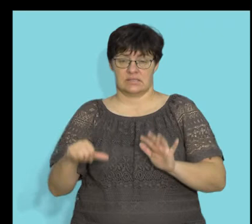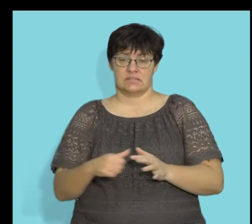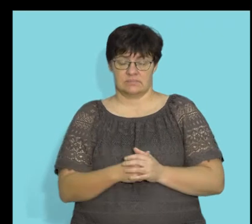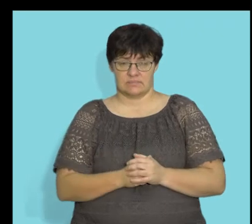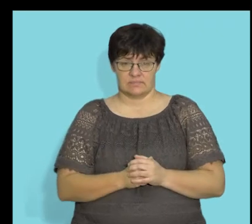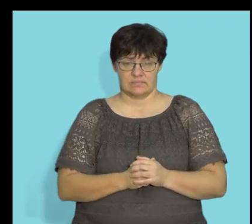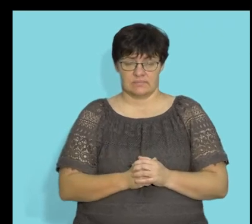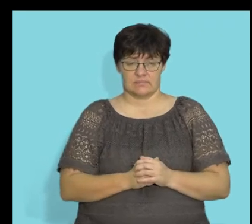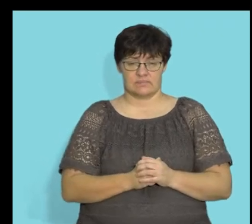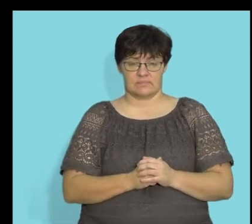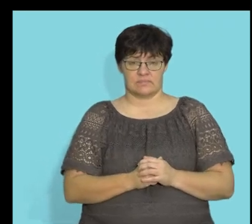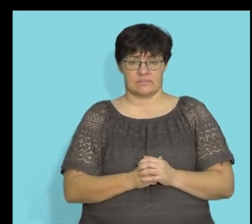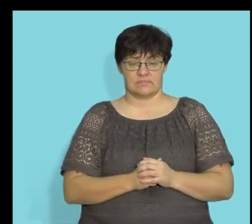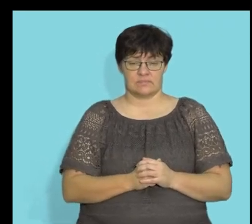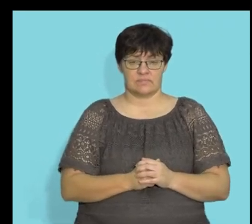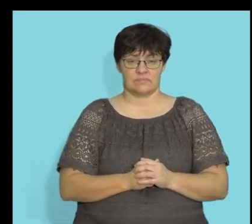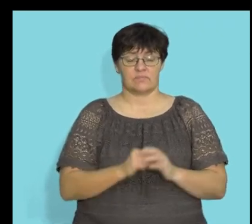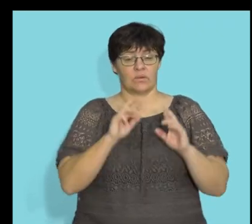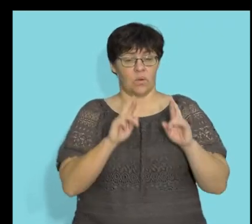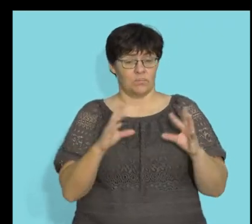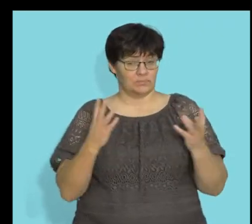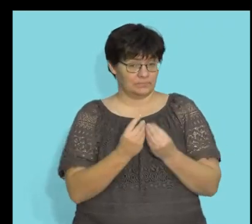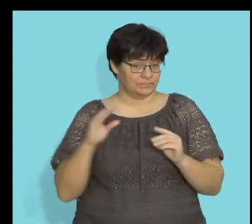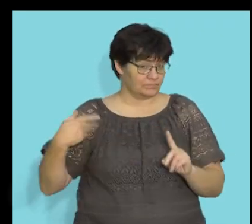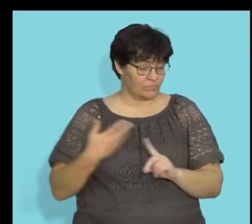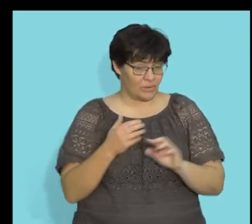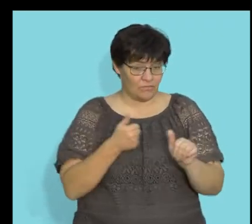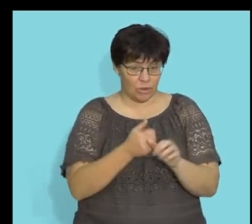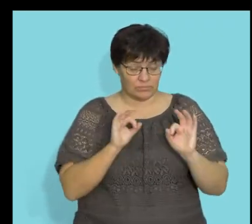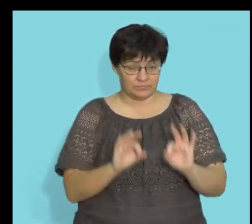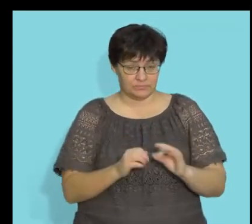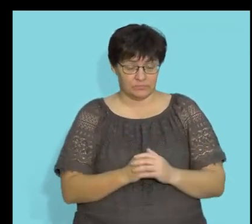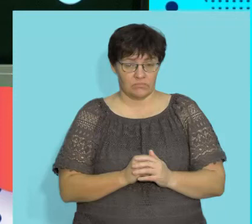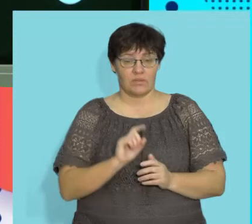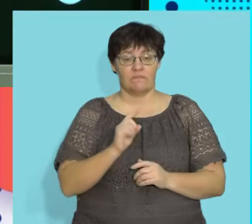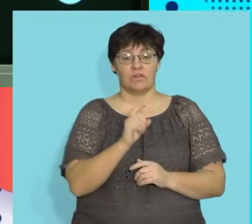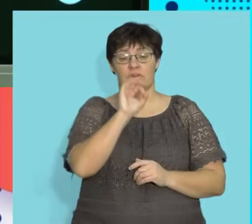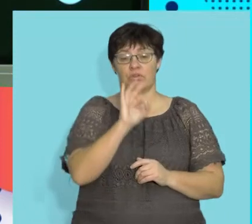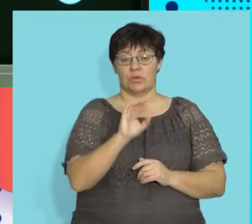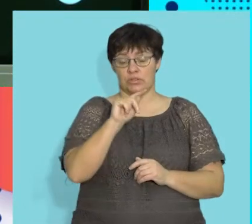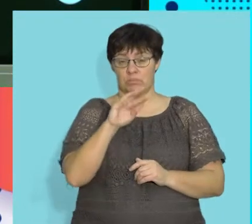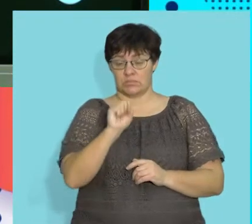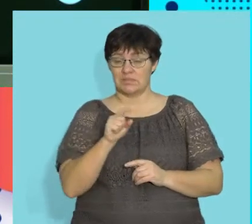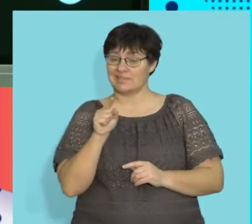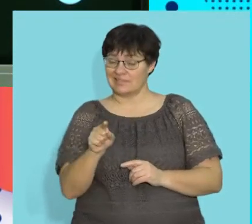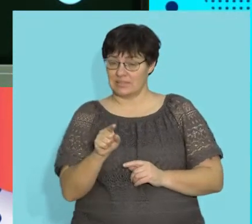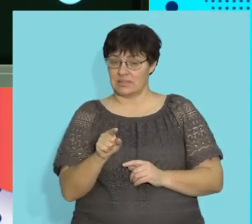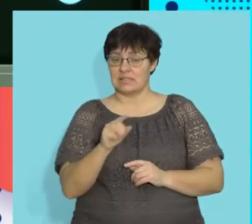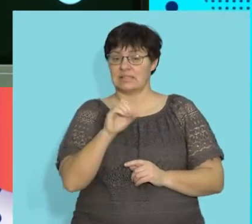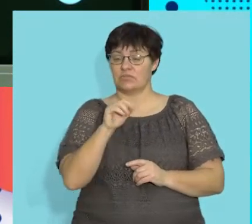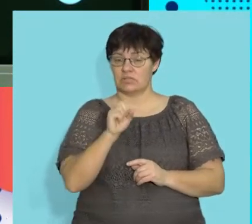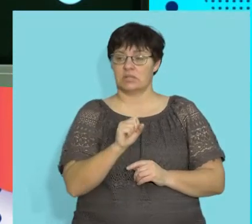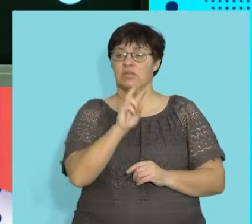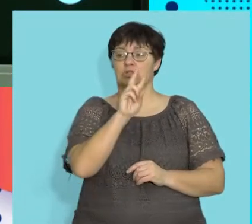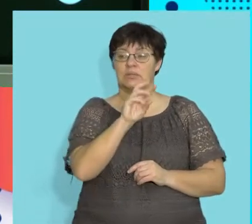of 16. Great, everybody. I hope that you are with me so far. The first 3 terms of this